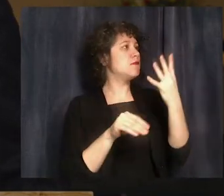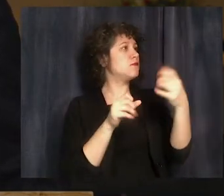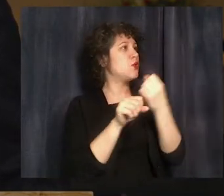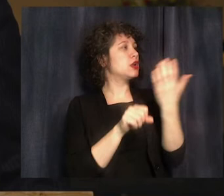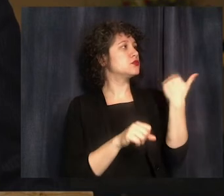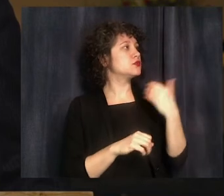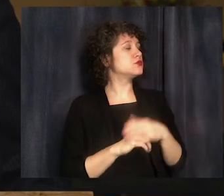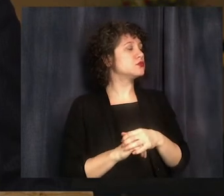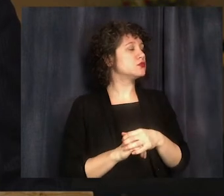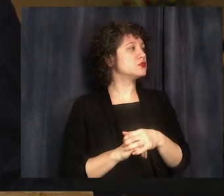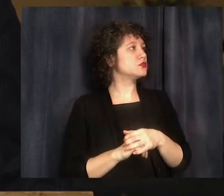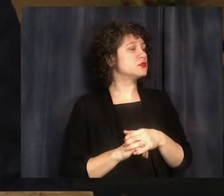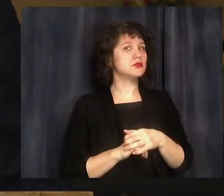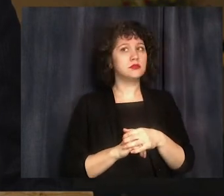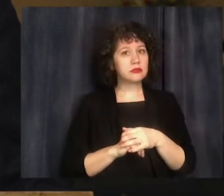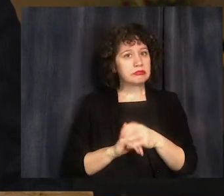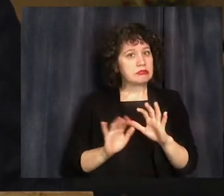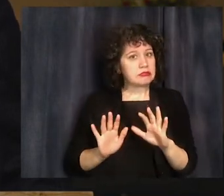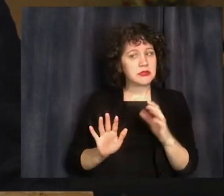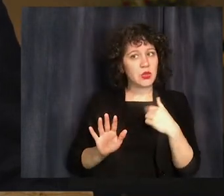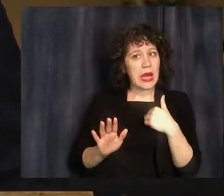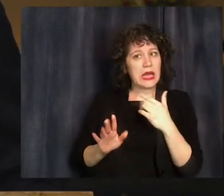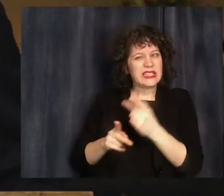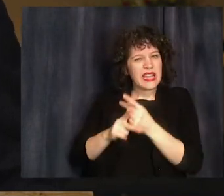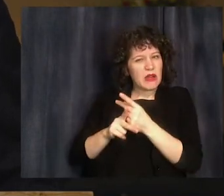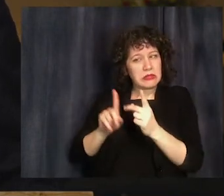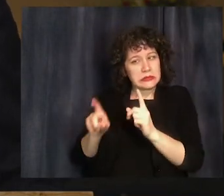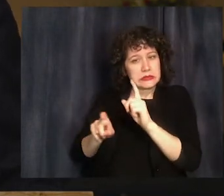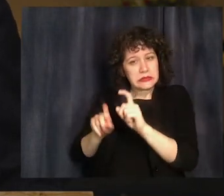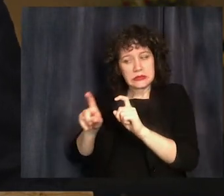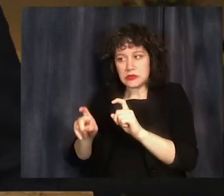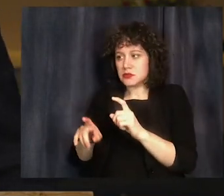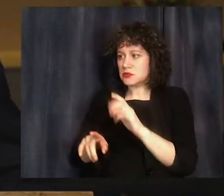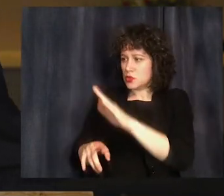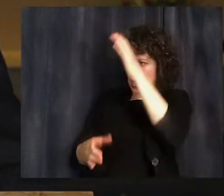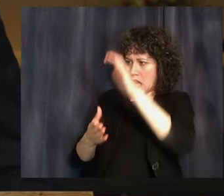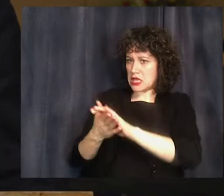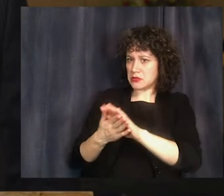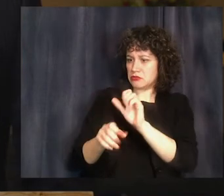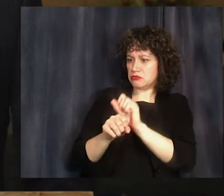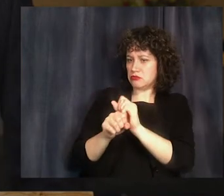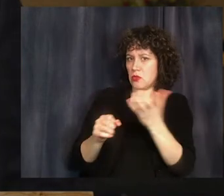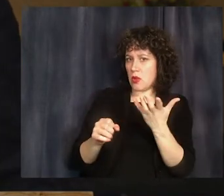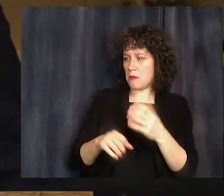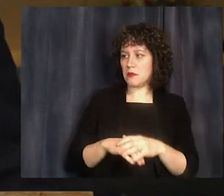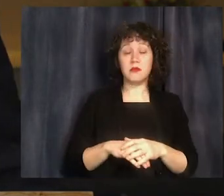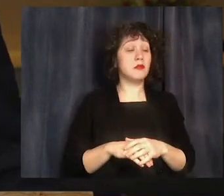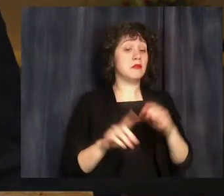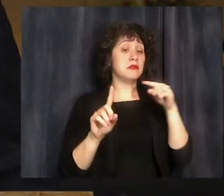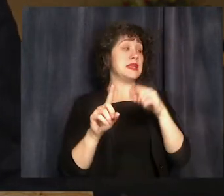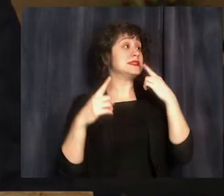ago." I gently inquired a little further, "What did your husband do?" I asked. She said, "He's a